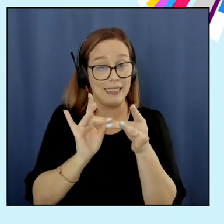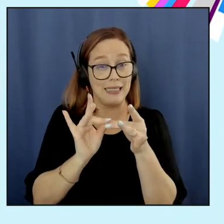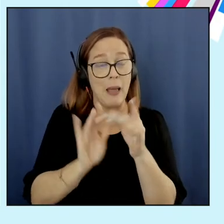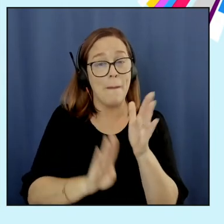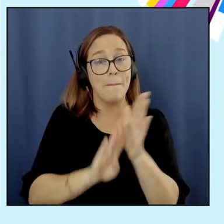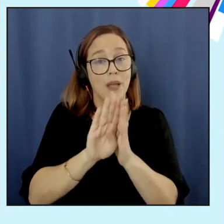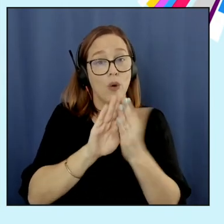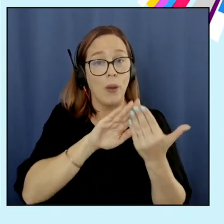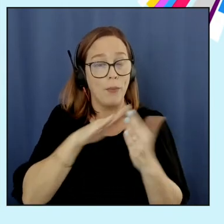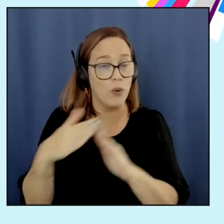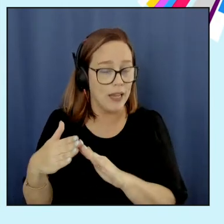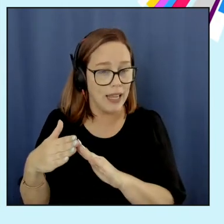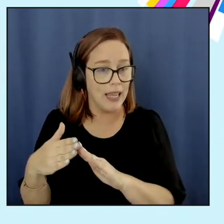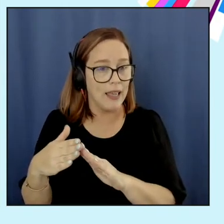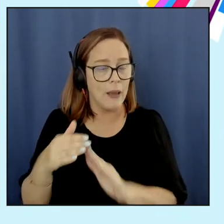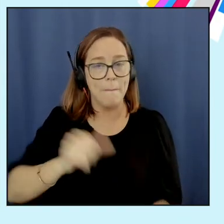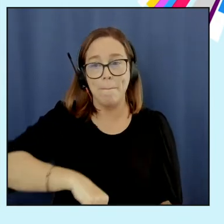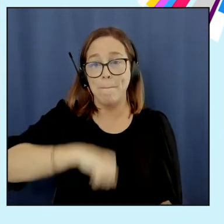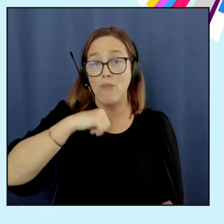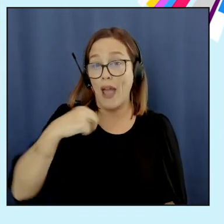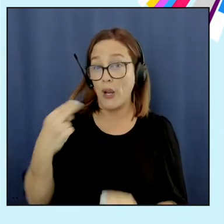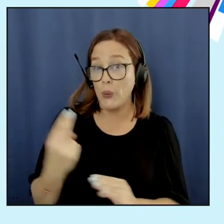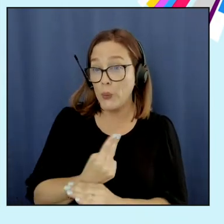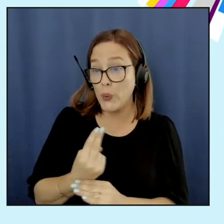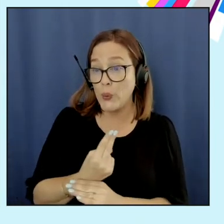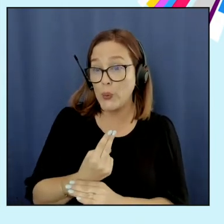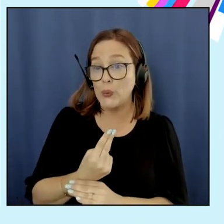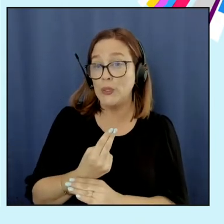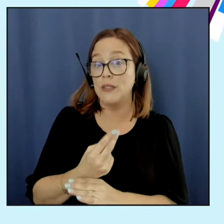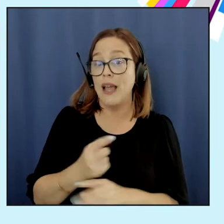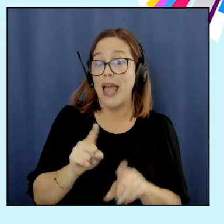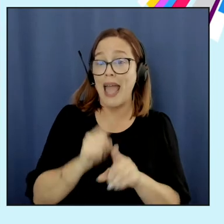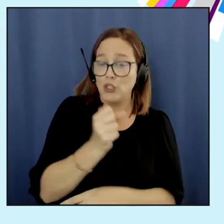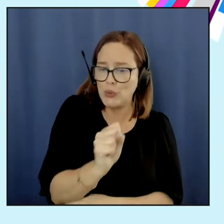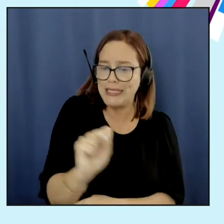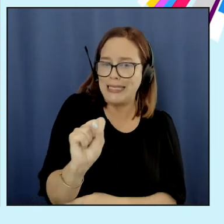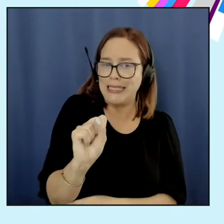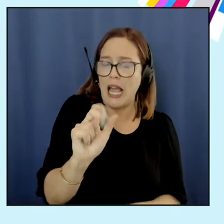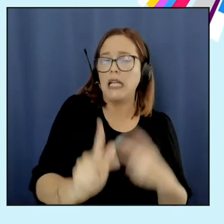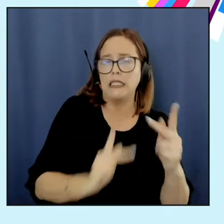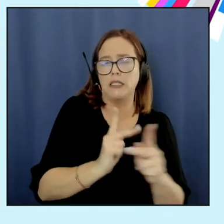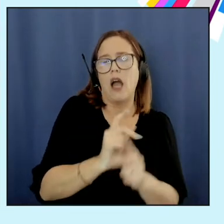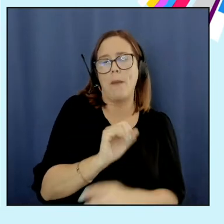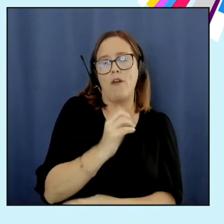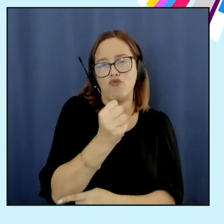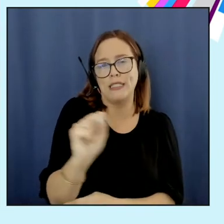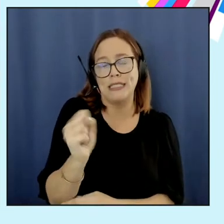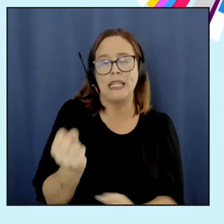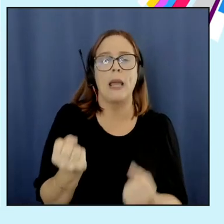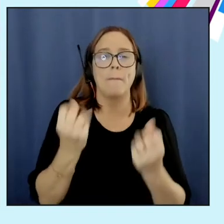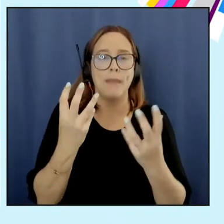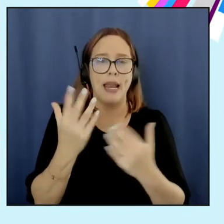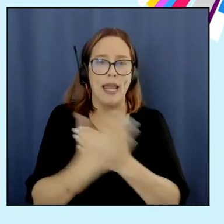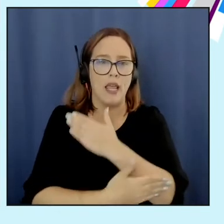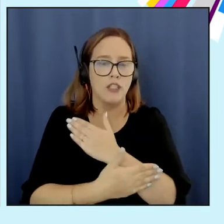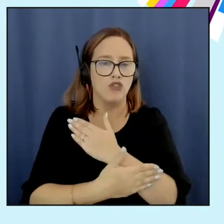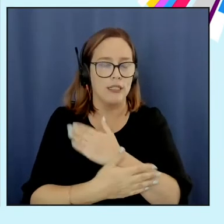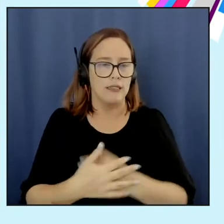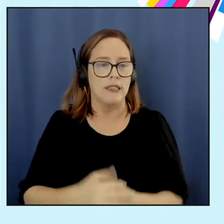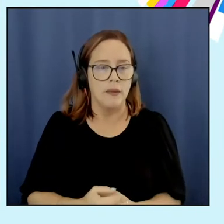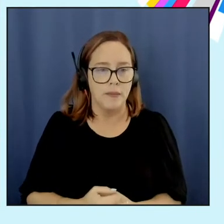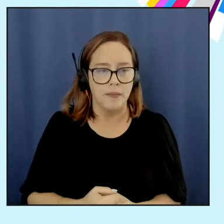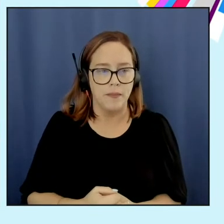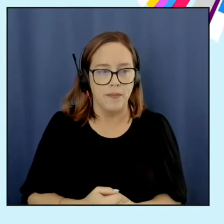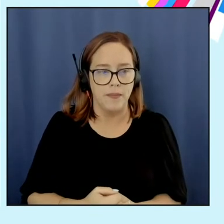communities. Pride has even been used as a resistance, a form of resistance in many countries in this continent.